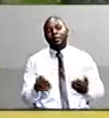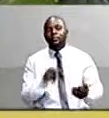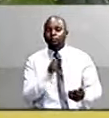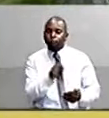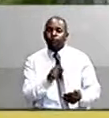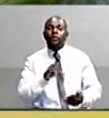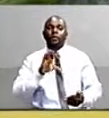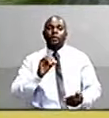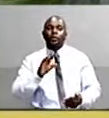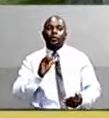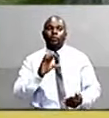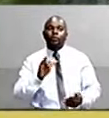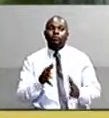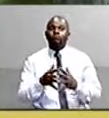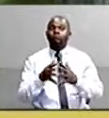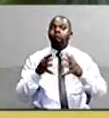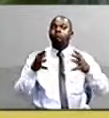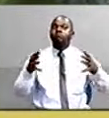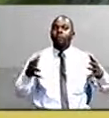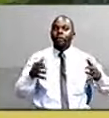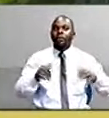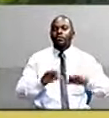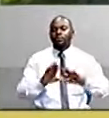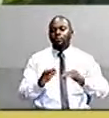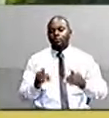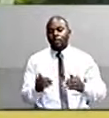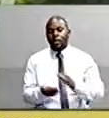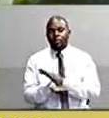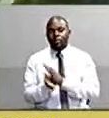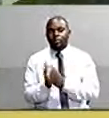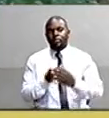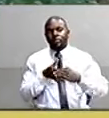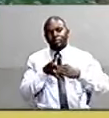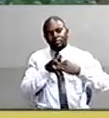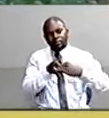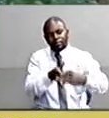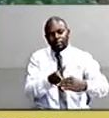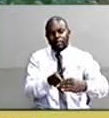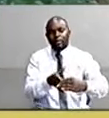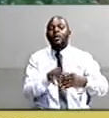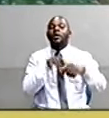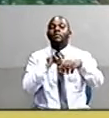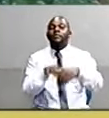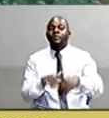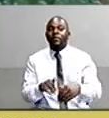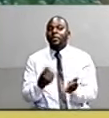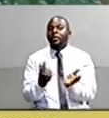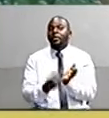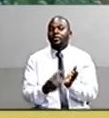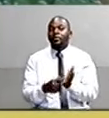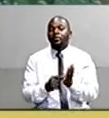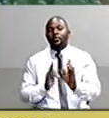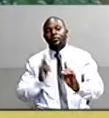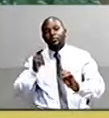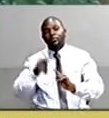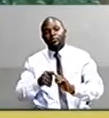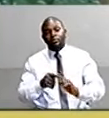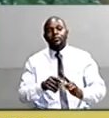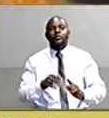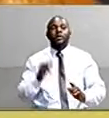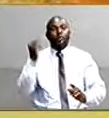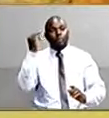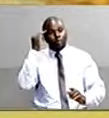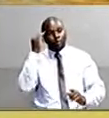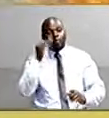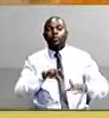Now Dumba plans to expand his plantation and become a leading cocoa farmer in Uganda. He also aims at being a model teacher with